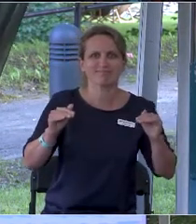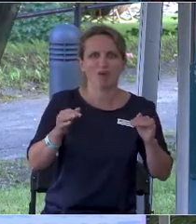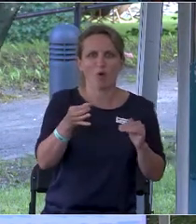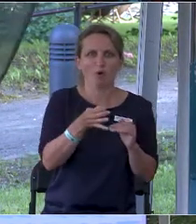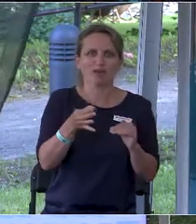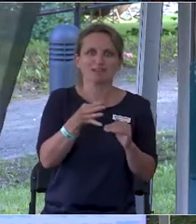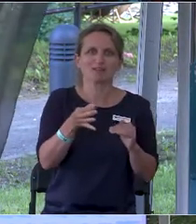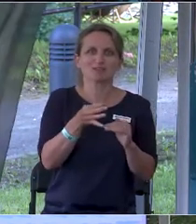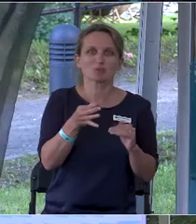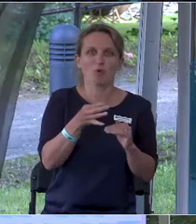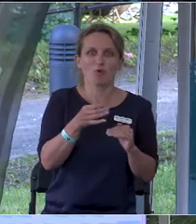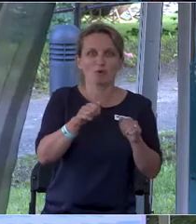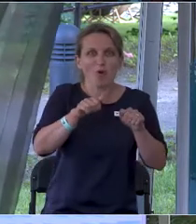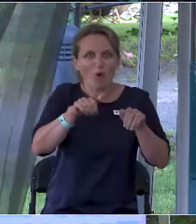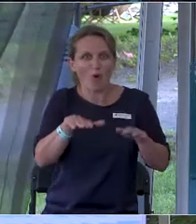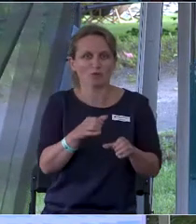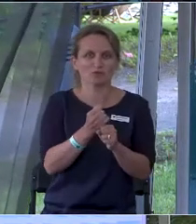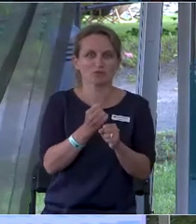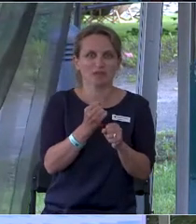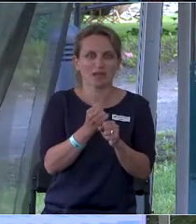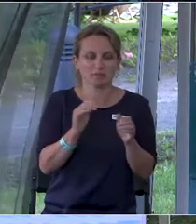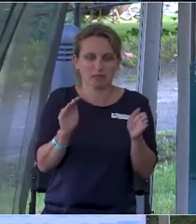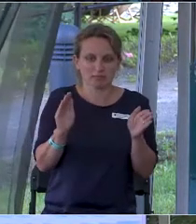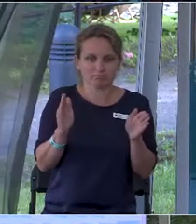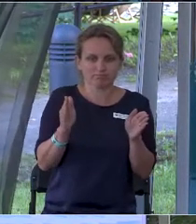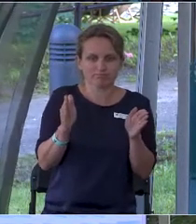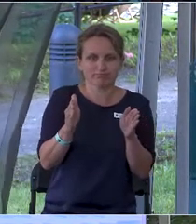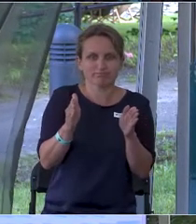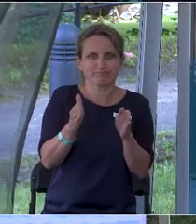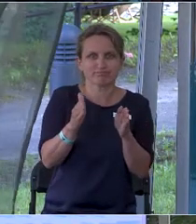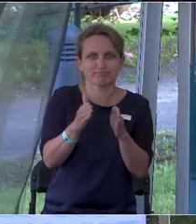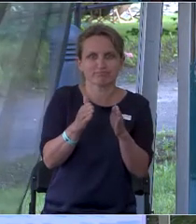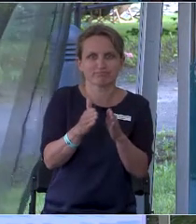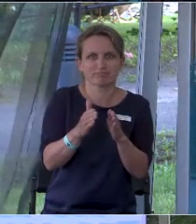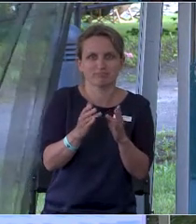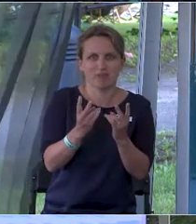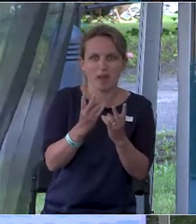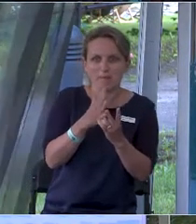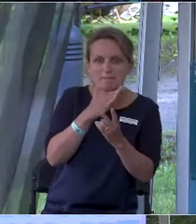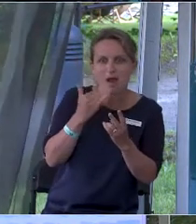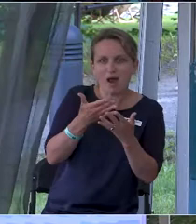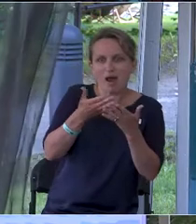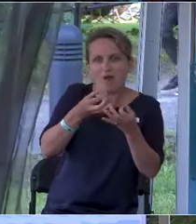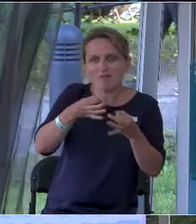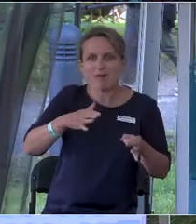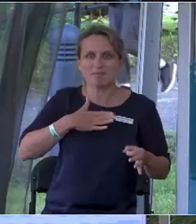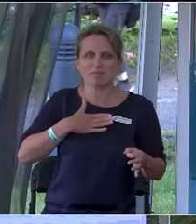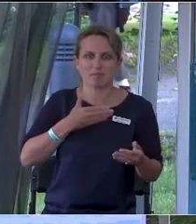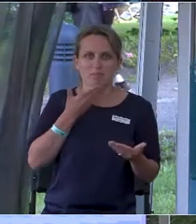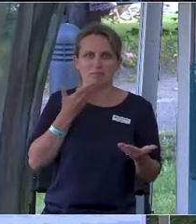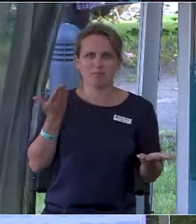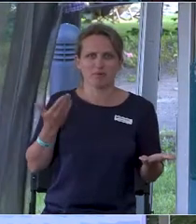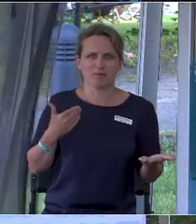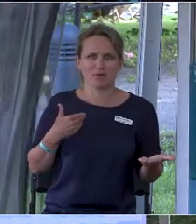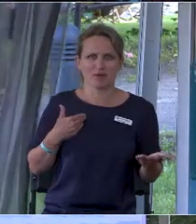making process is valid. So we don't see this sort of civil society as a movement. We see